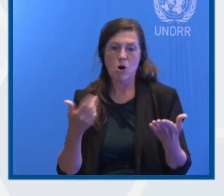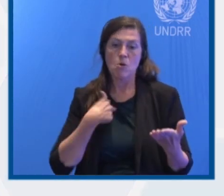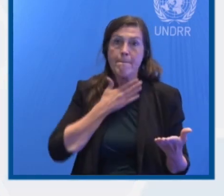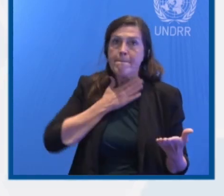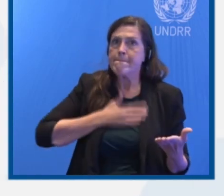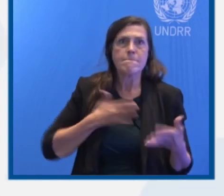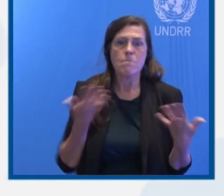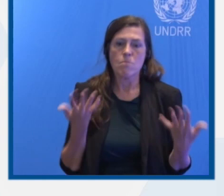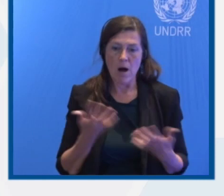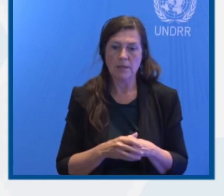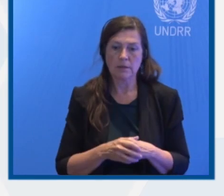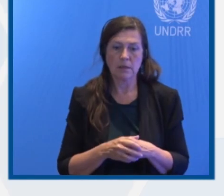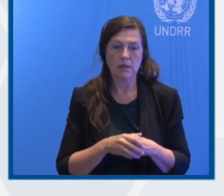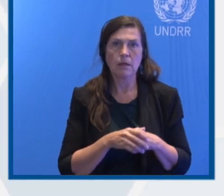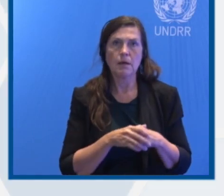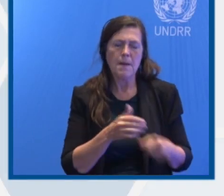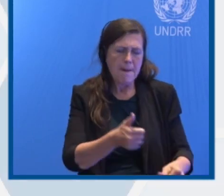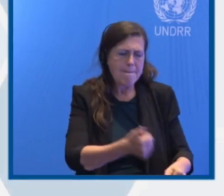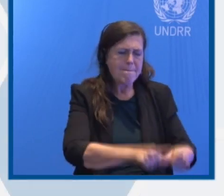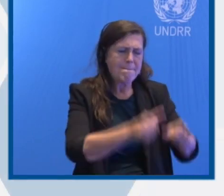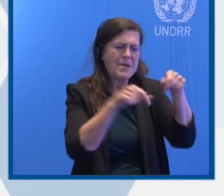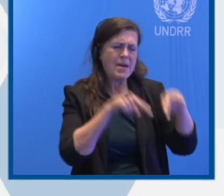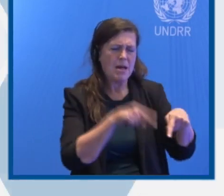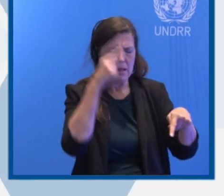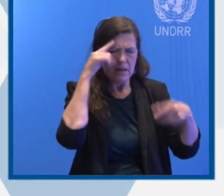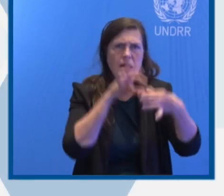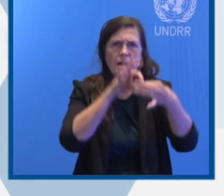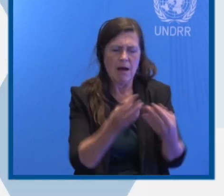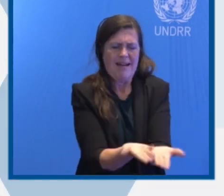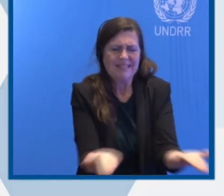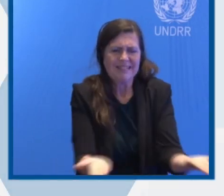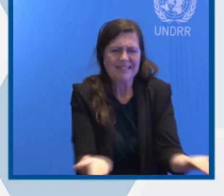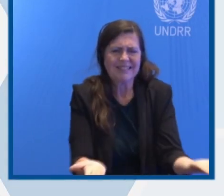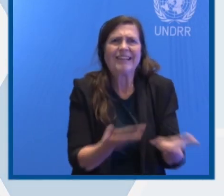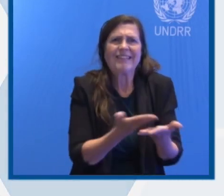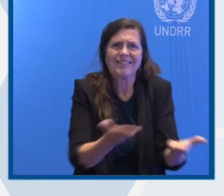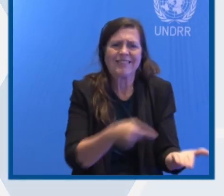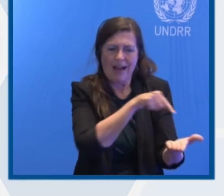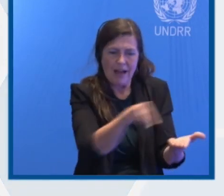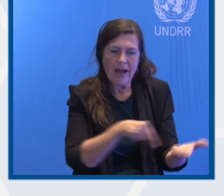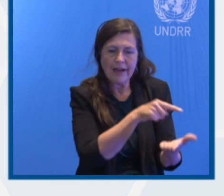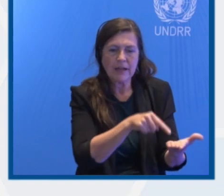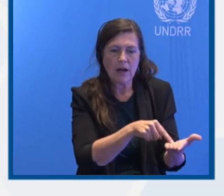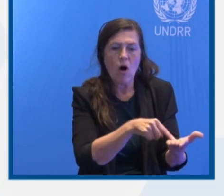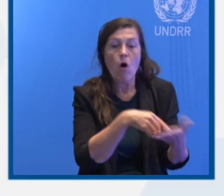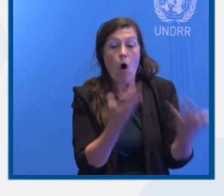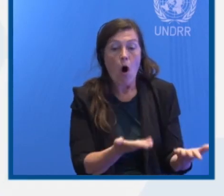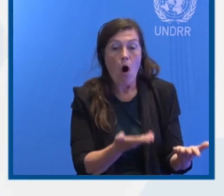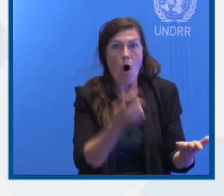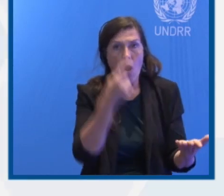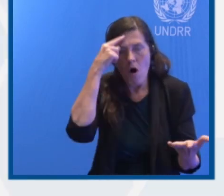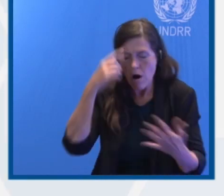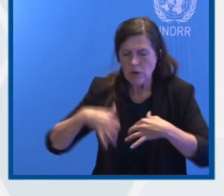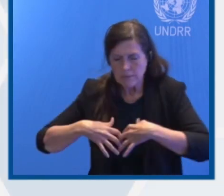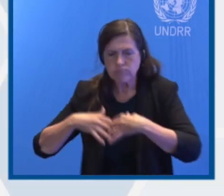not last very long or they may not do their job for an extended period of time, or do we build two and do so